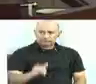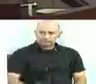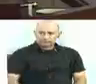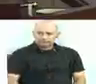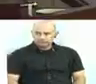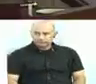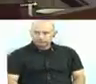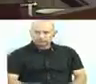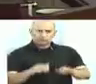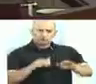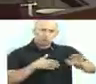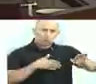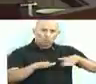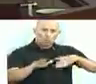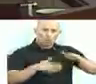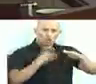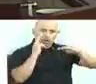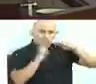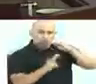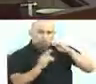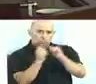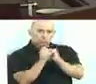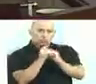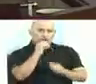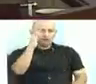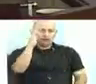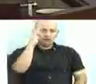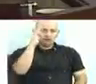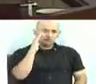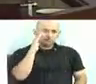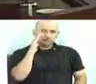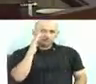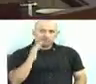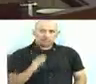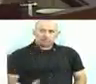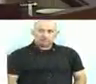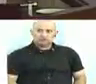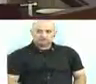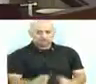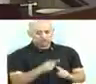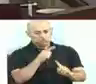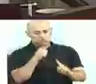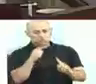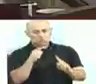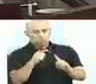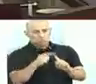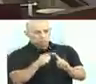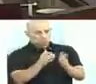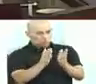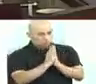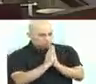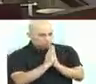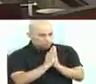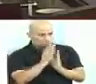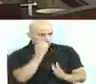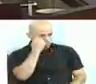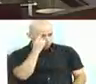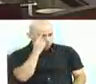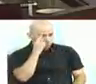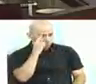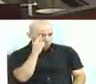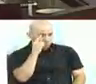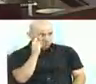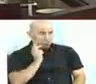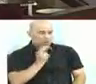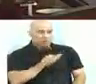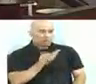and to walk humbly with God. When what God asks for or is